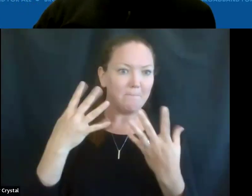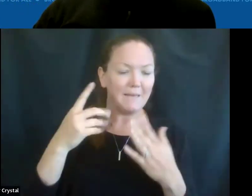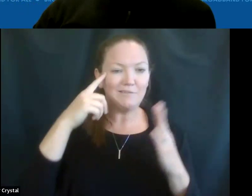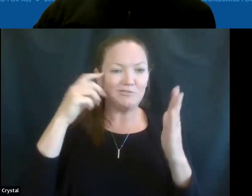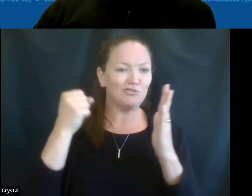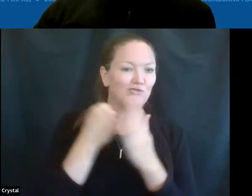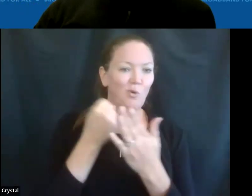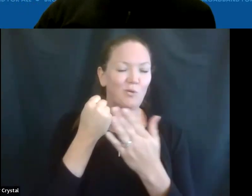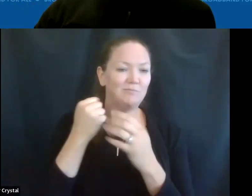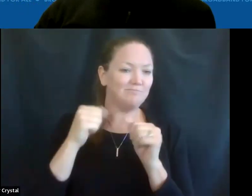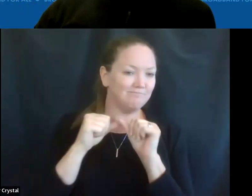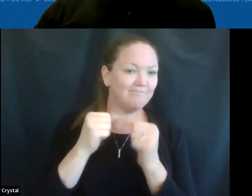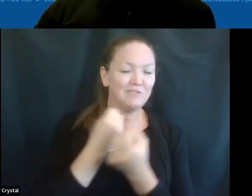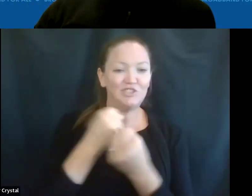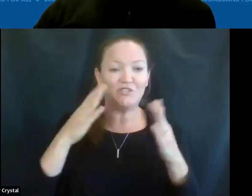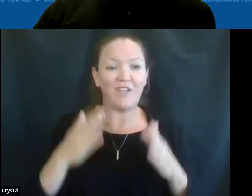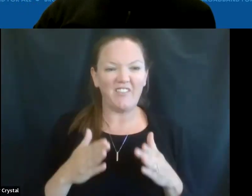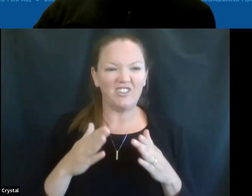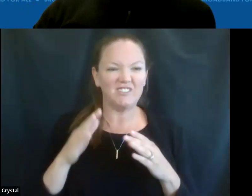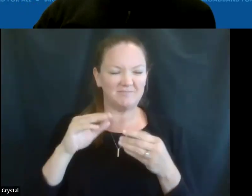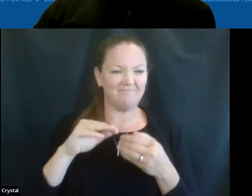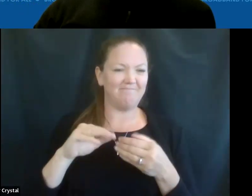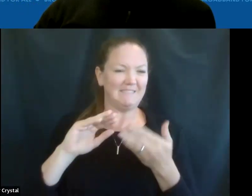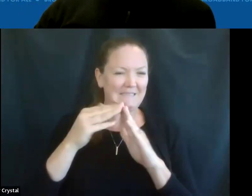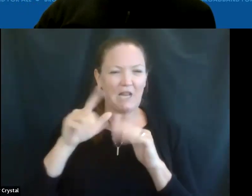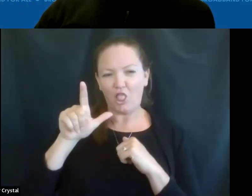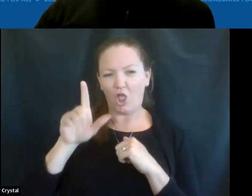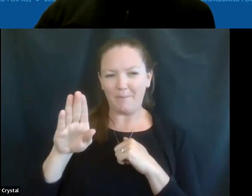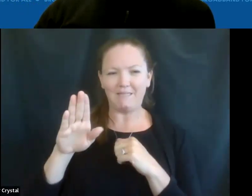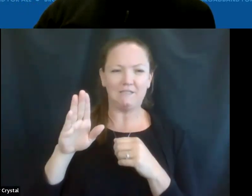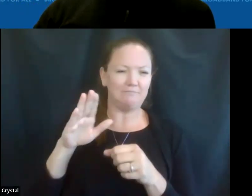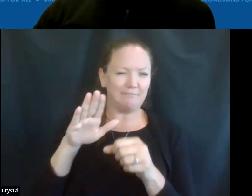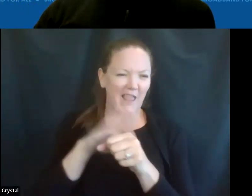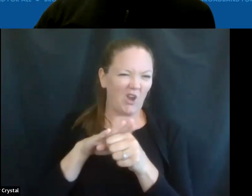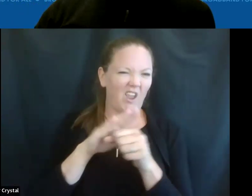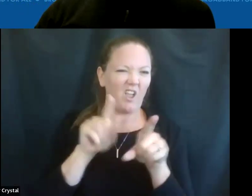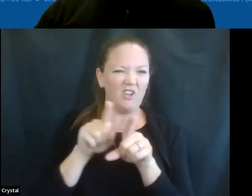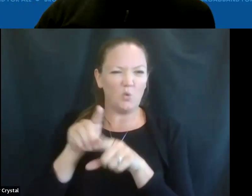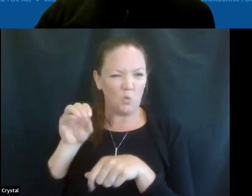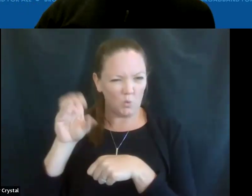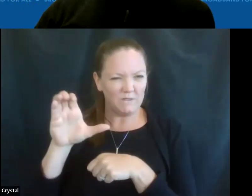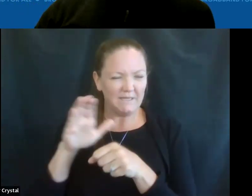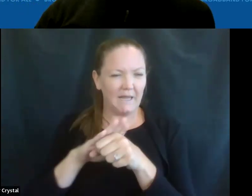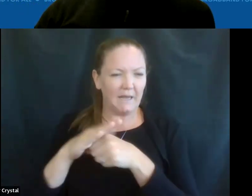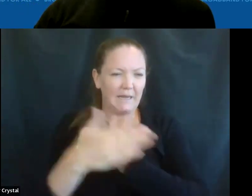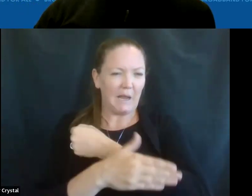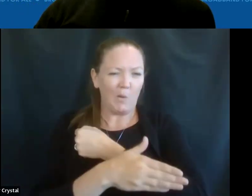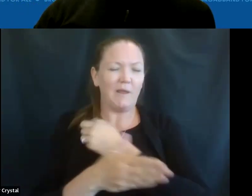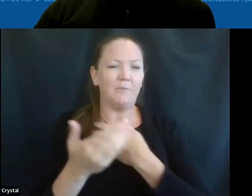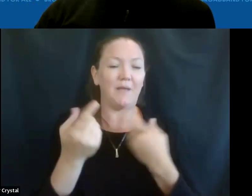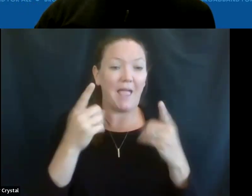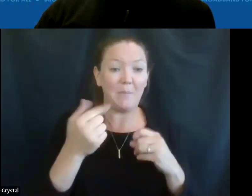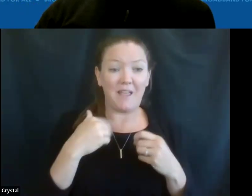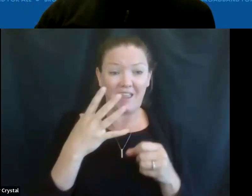in groups in Long Beach area in Orange County. So I can tell you that I had to get 2 large